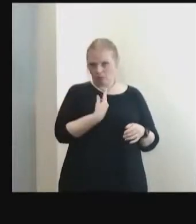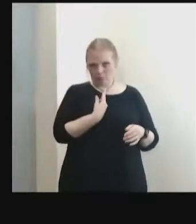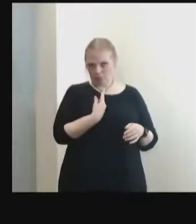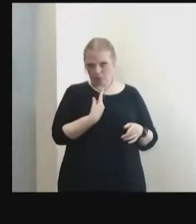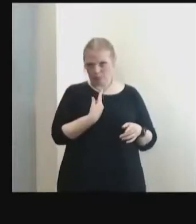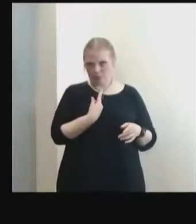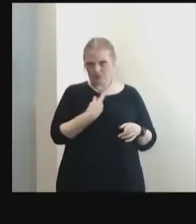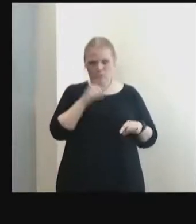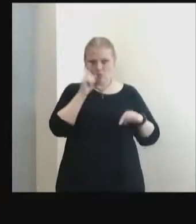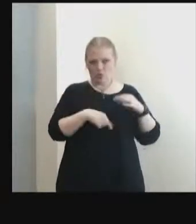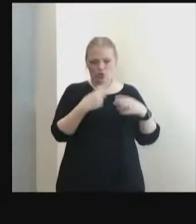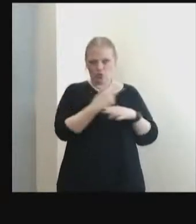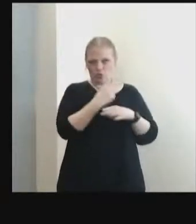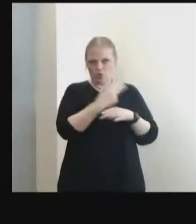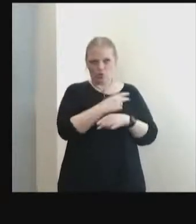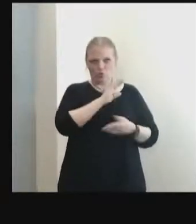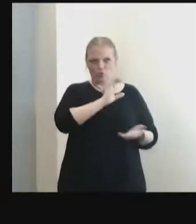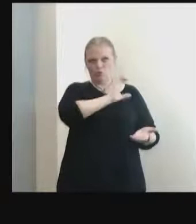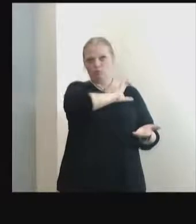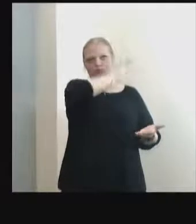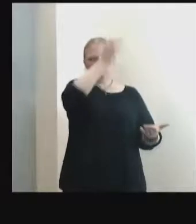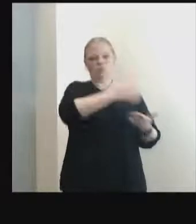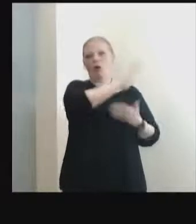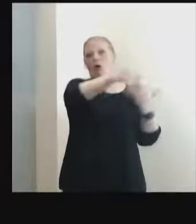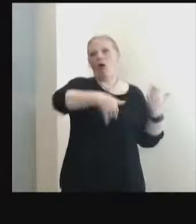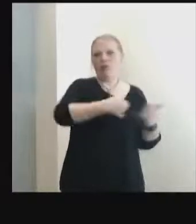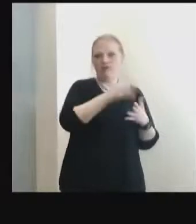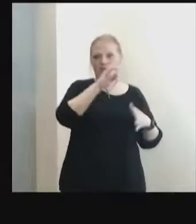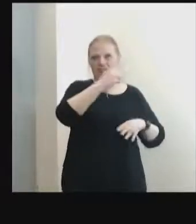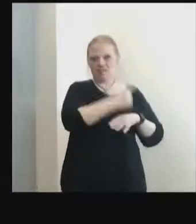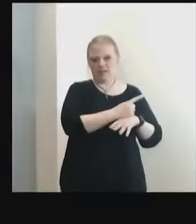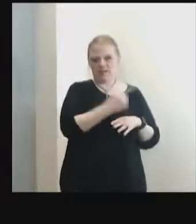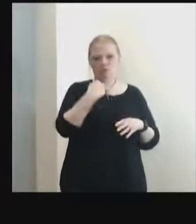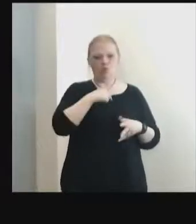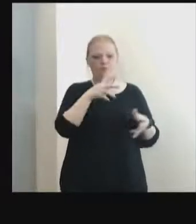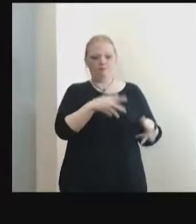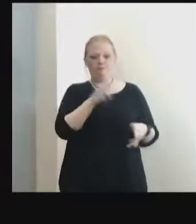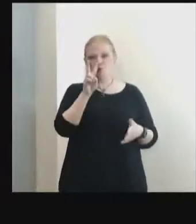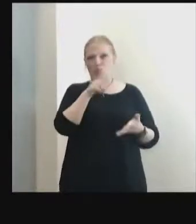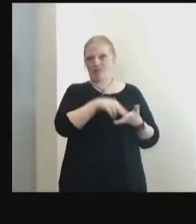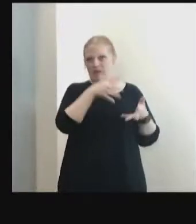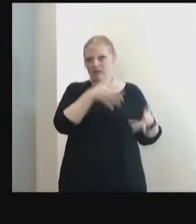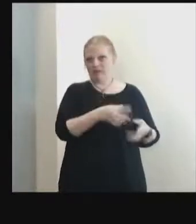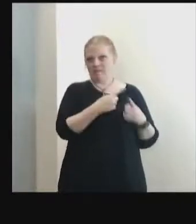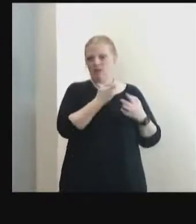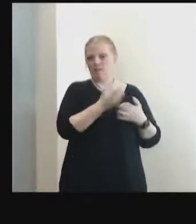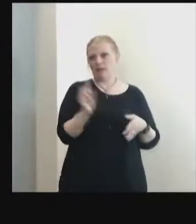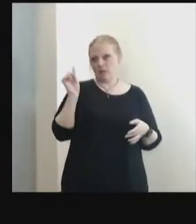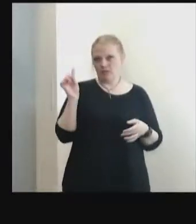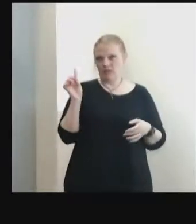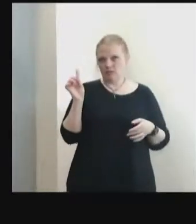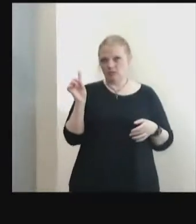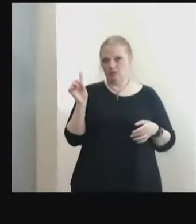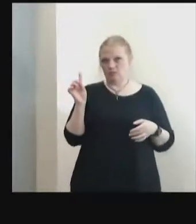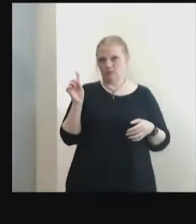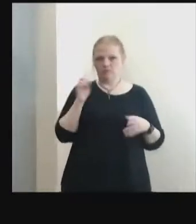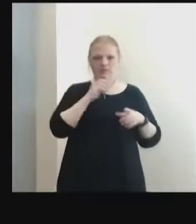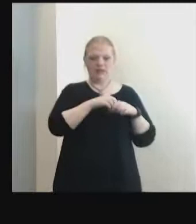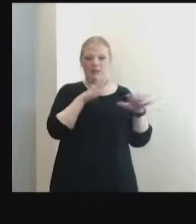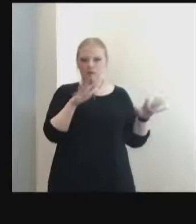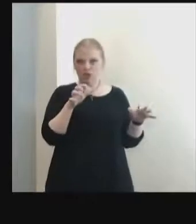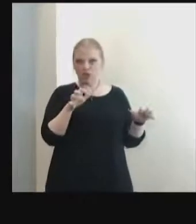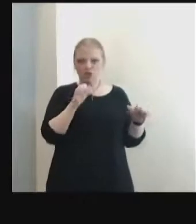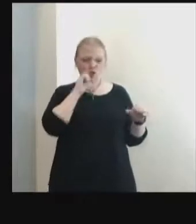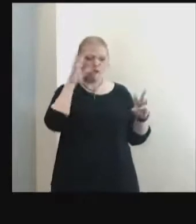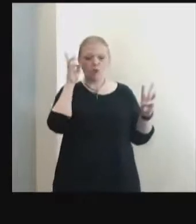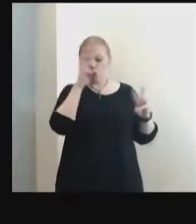able to use our allocation in a 7-day period. So we had about 2,000 additional doses left over from last week that were in the freezer. We didn't have